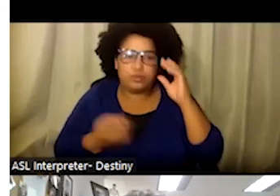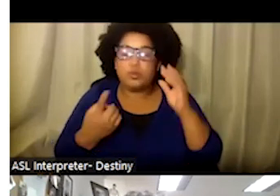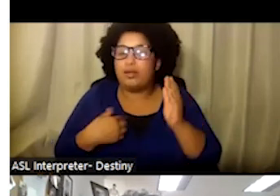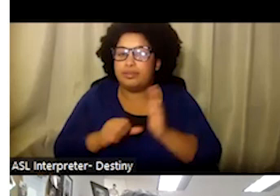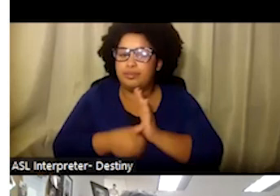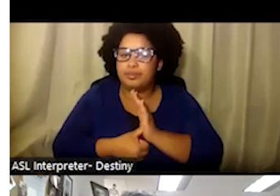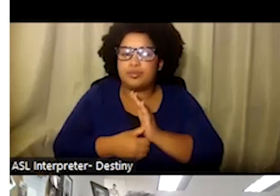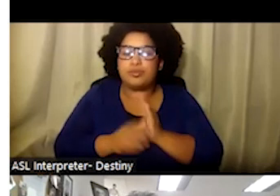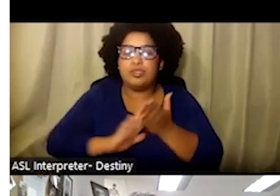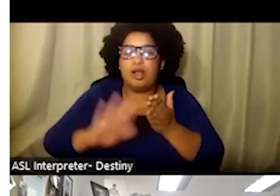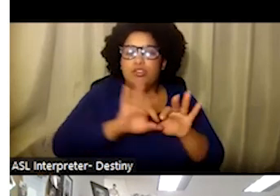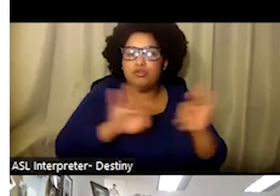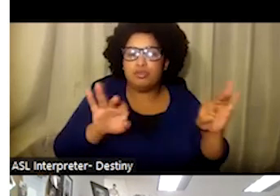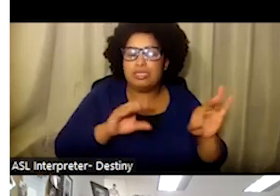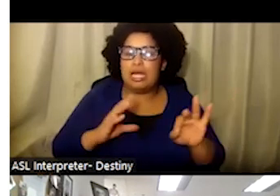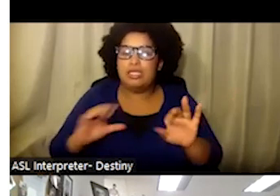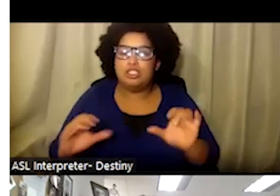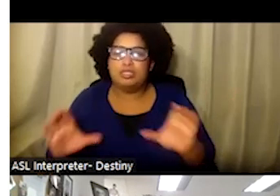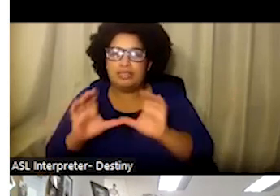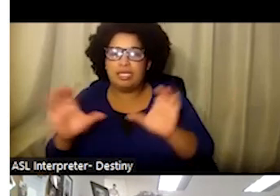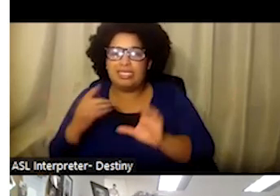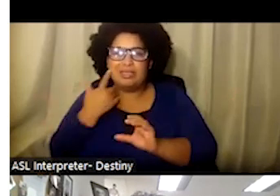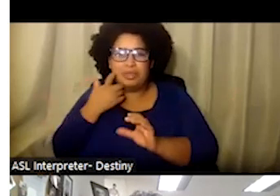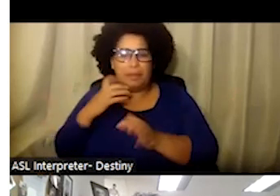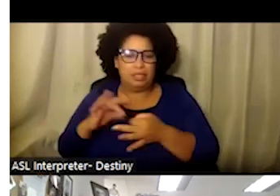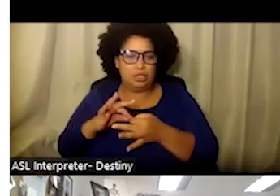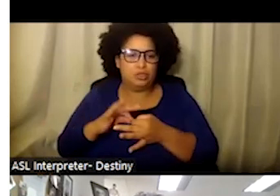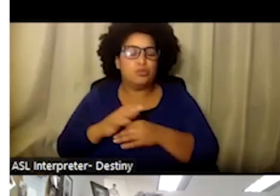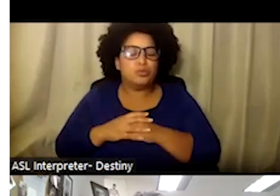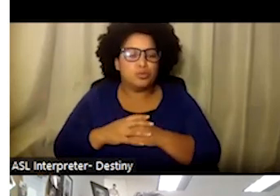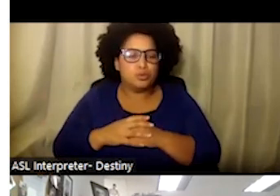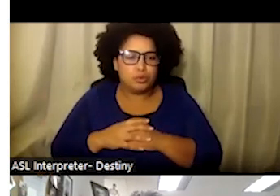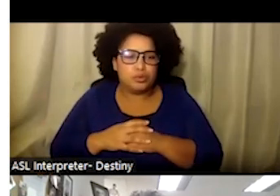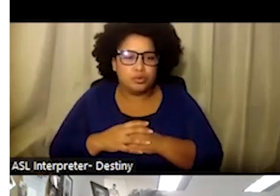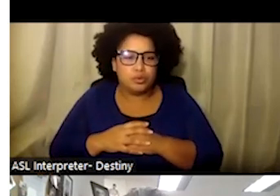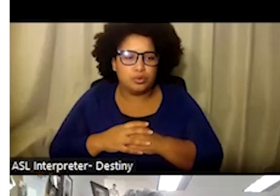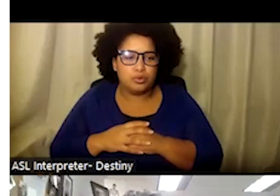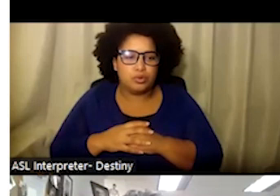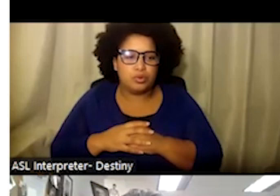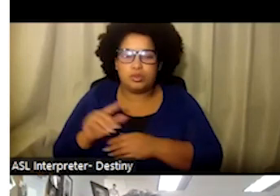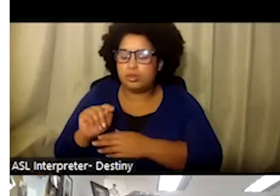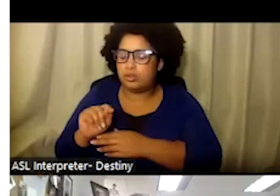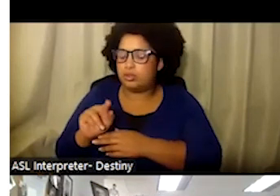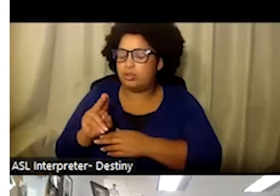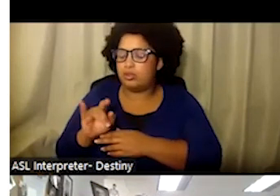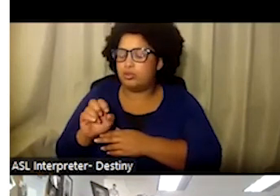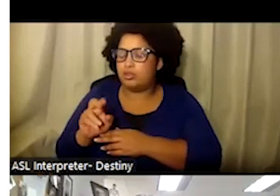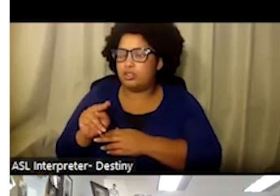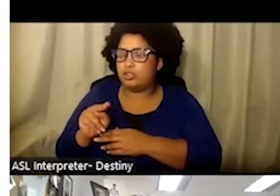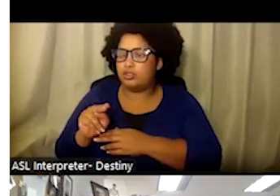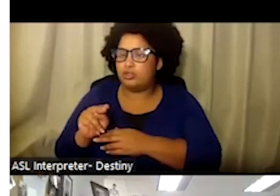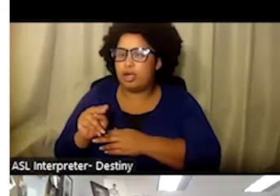and certificates sort of a program that was mentioned a minute ago. It's a tuition reimbursement program,